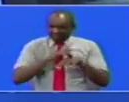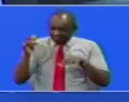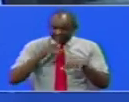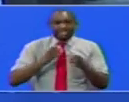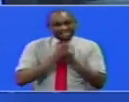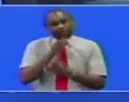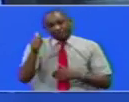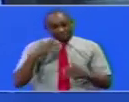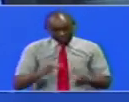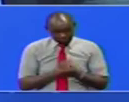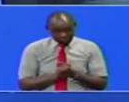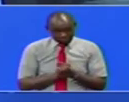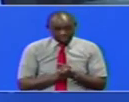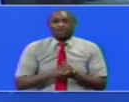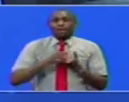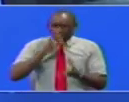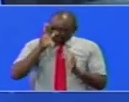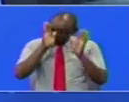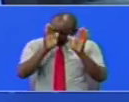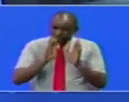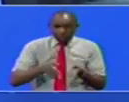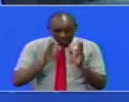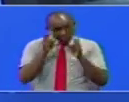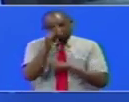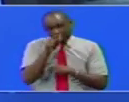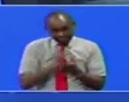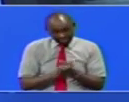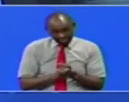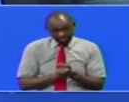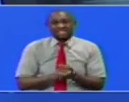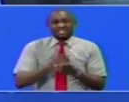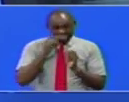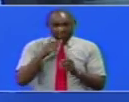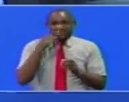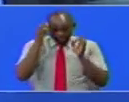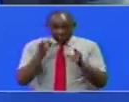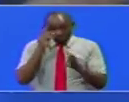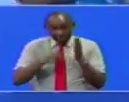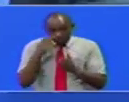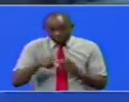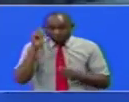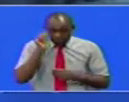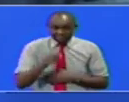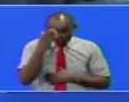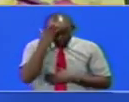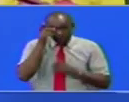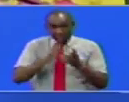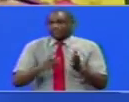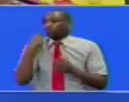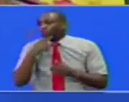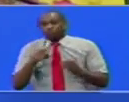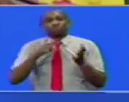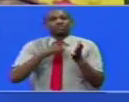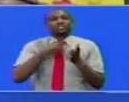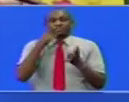right of another, the most fundamental issue, if one is accused, is that you must know your accuser.